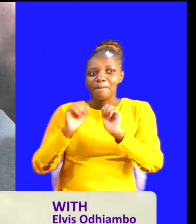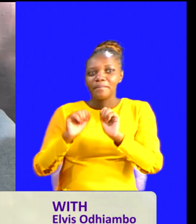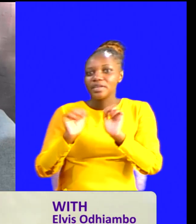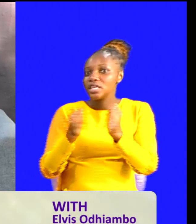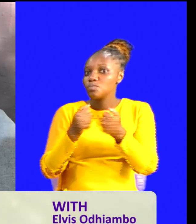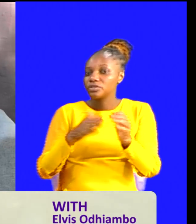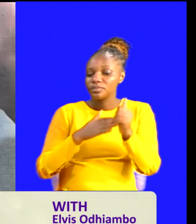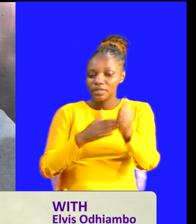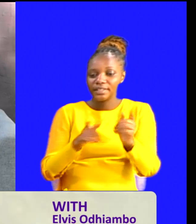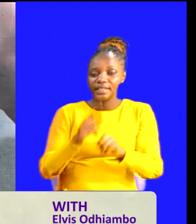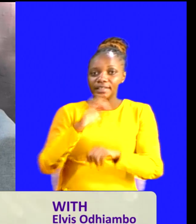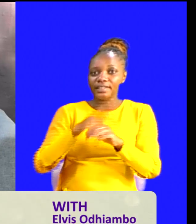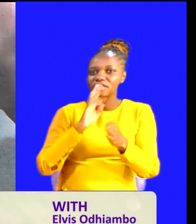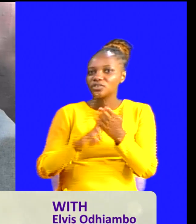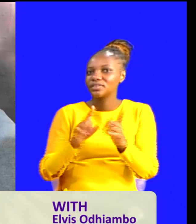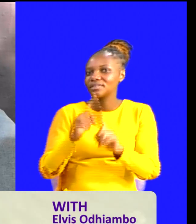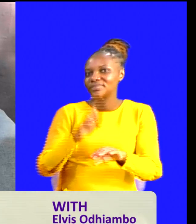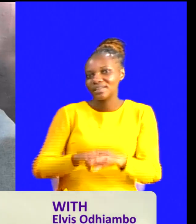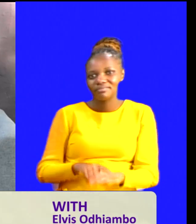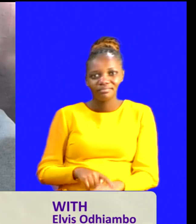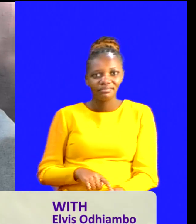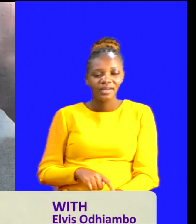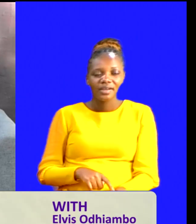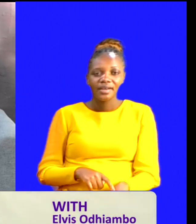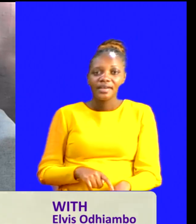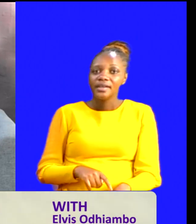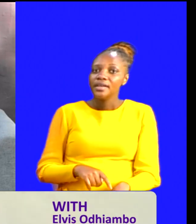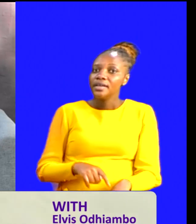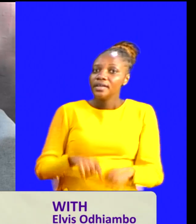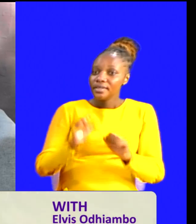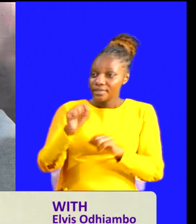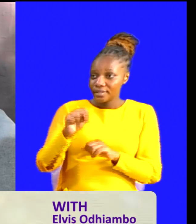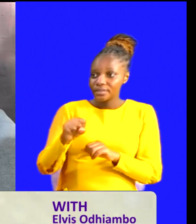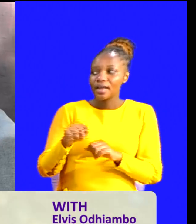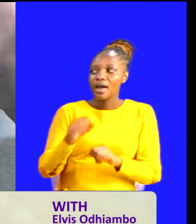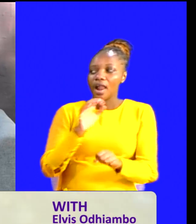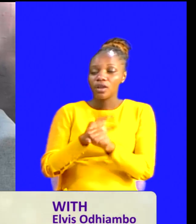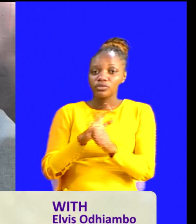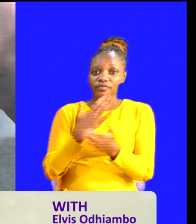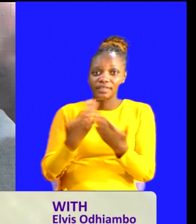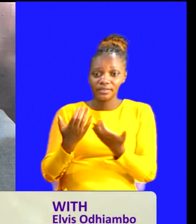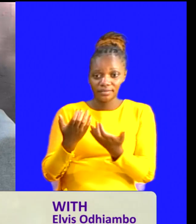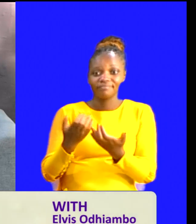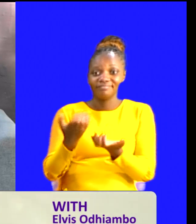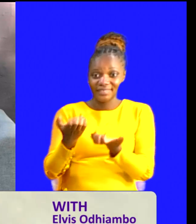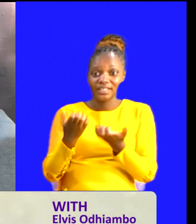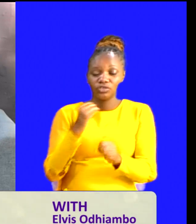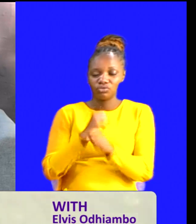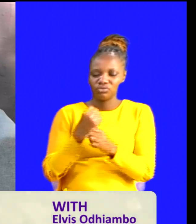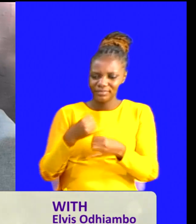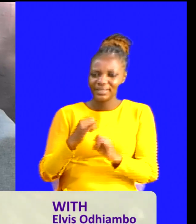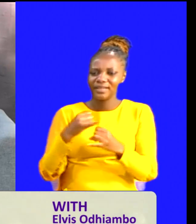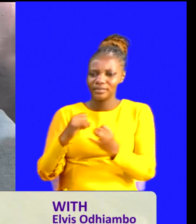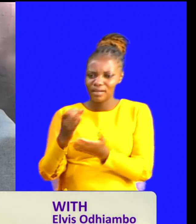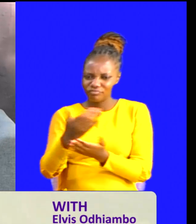lead and also get results at the same time. Yes, a lot is required of him to try and bring the